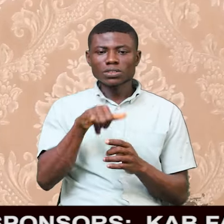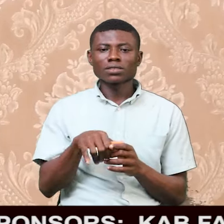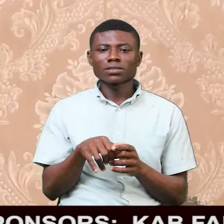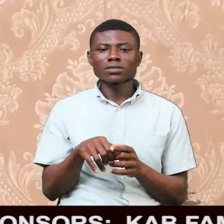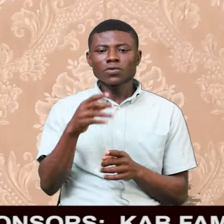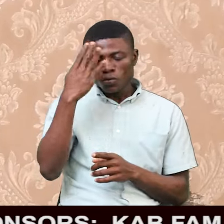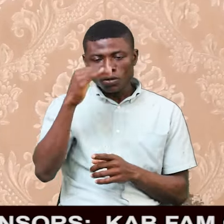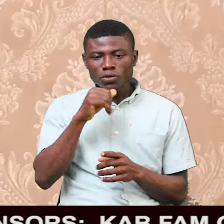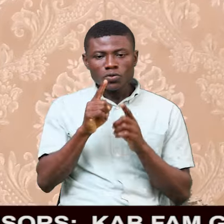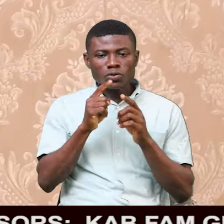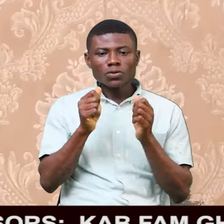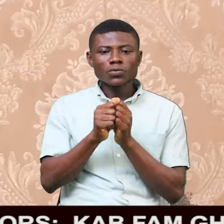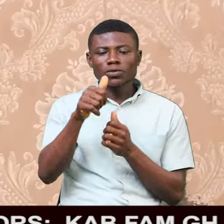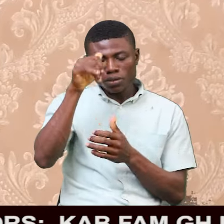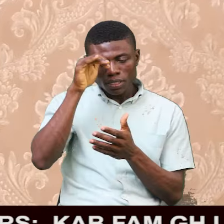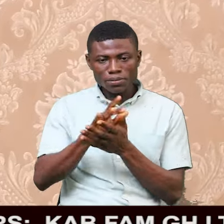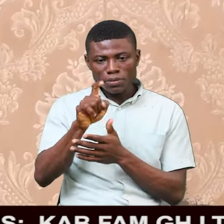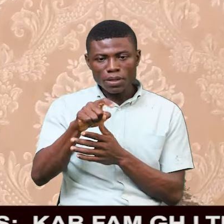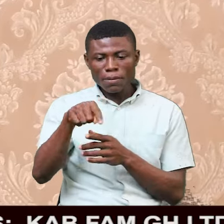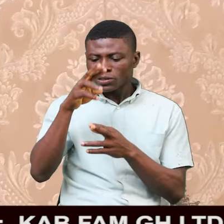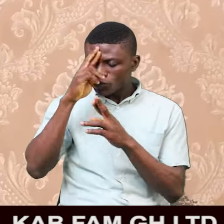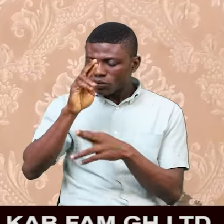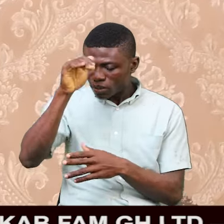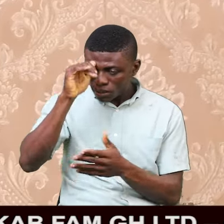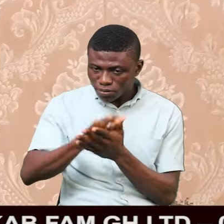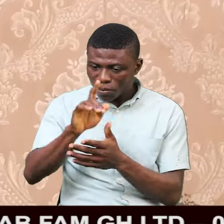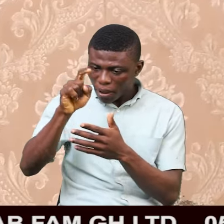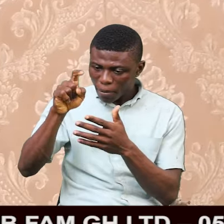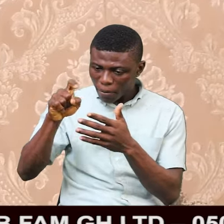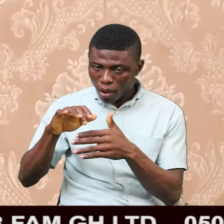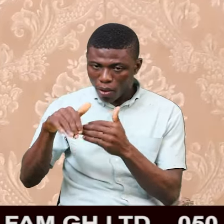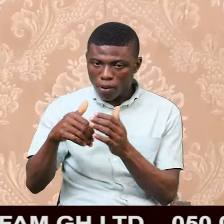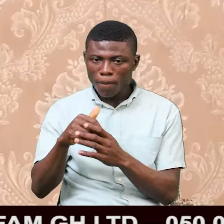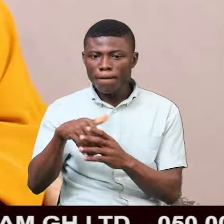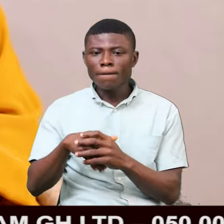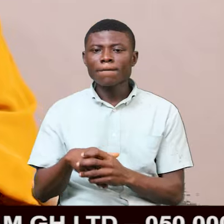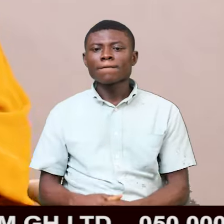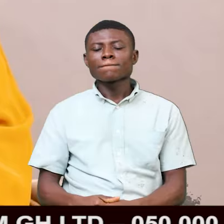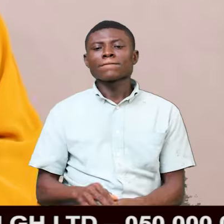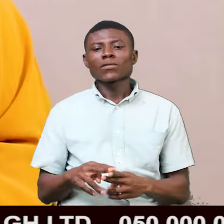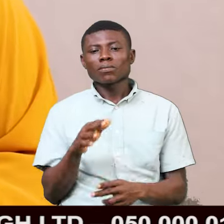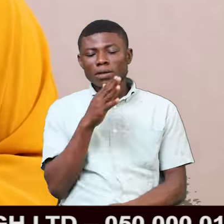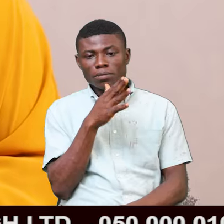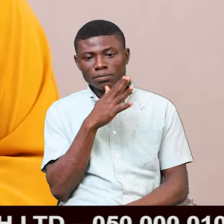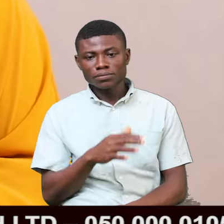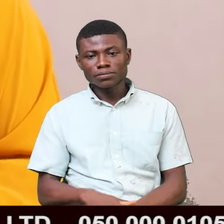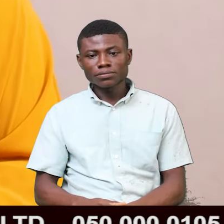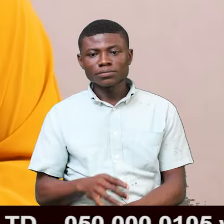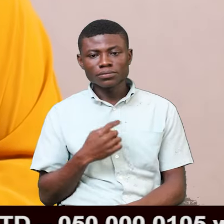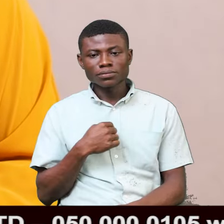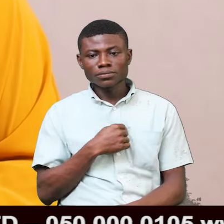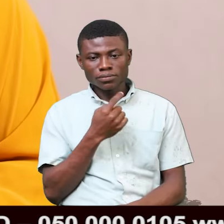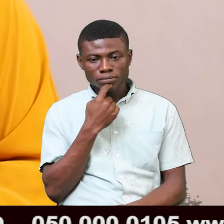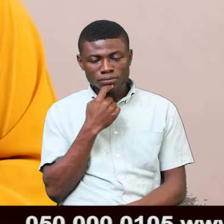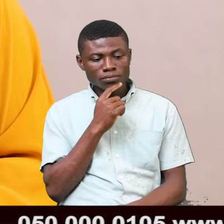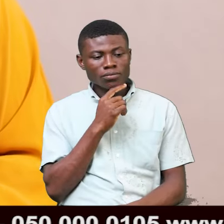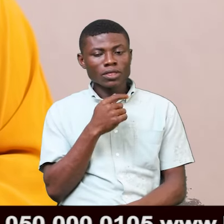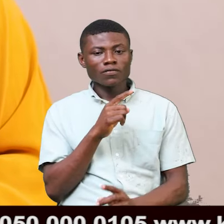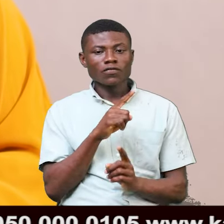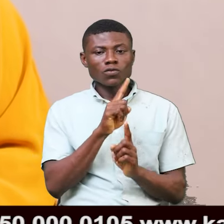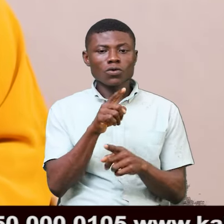oh, new crew back as I bear my also the woman, or bear, say, oh no. Mama. Na ye ka wo kwa mama Rita